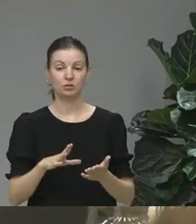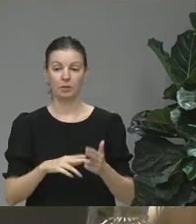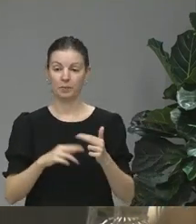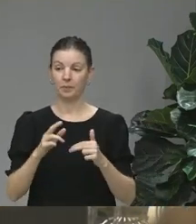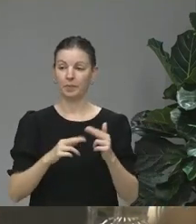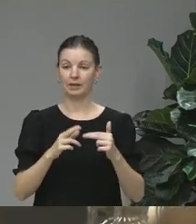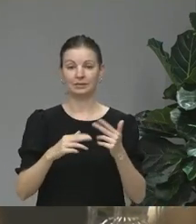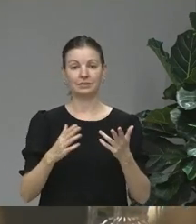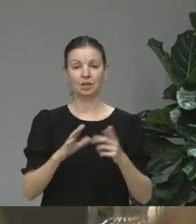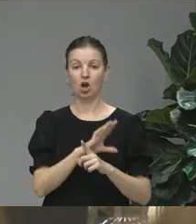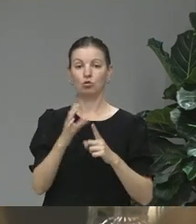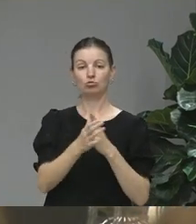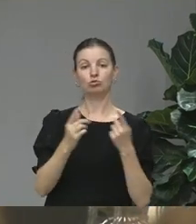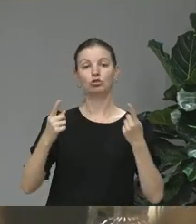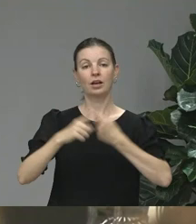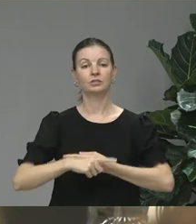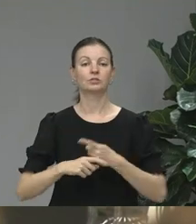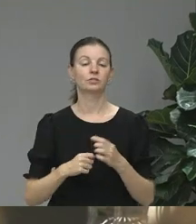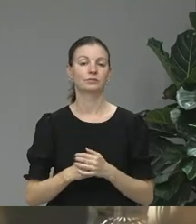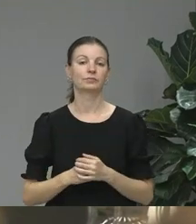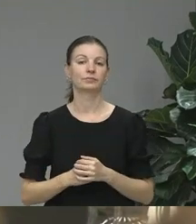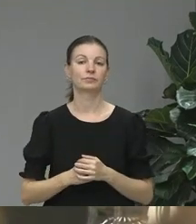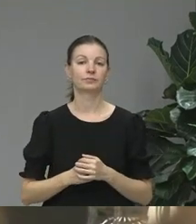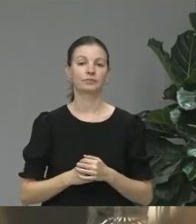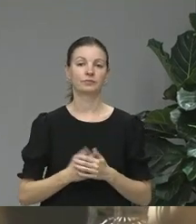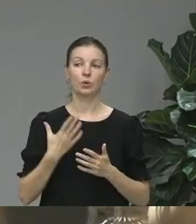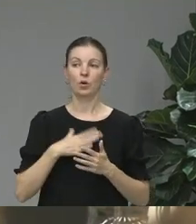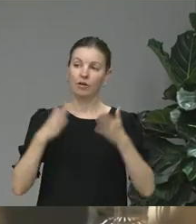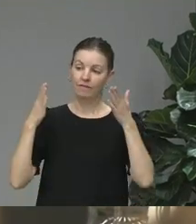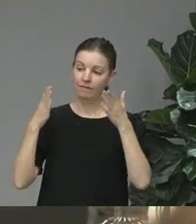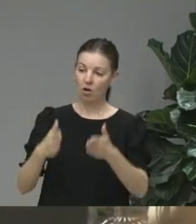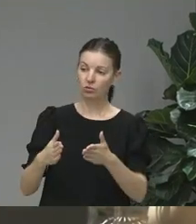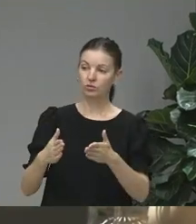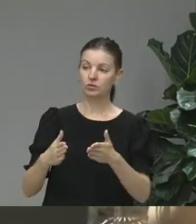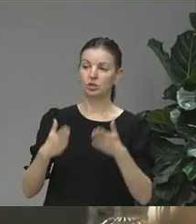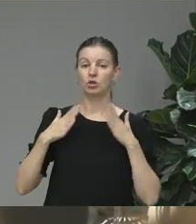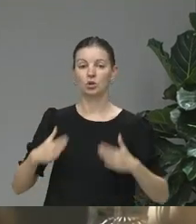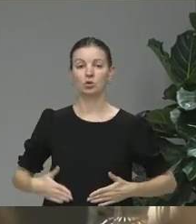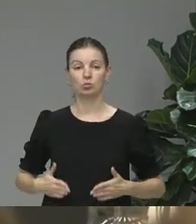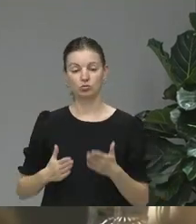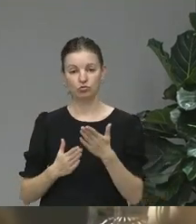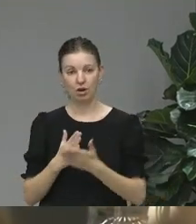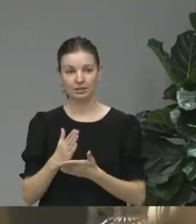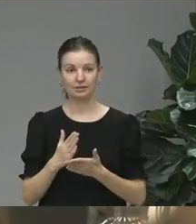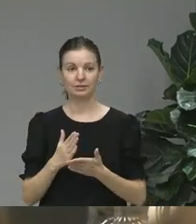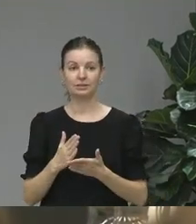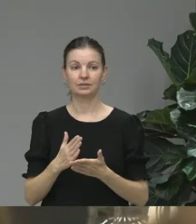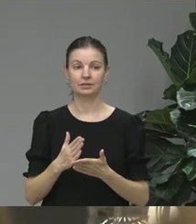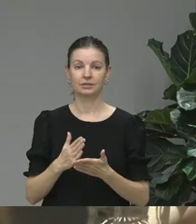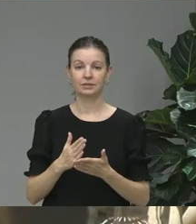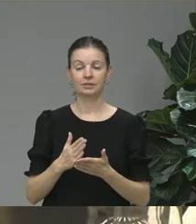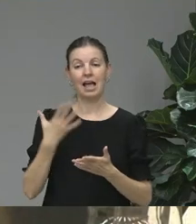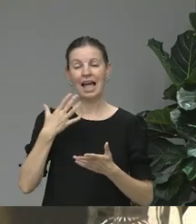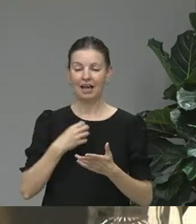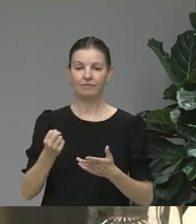create a cultural change and focus the human rights, put respect back